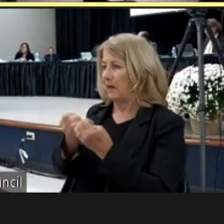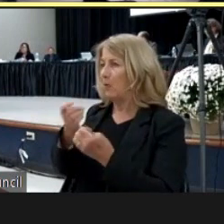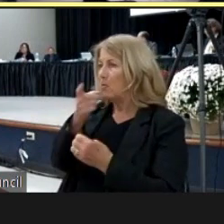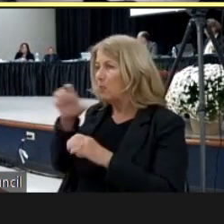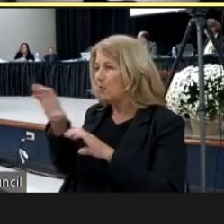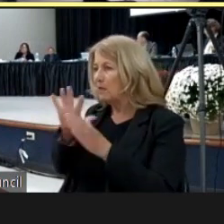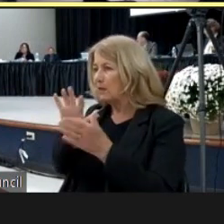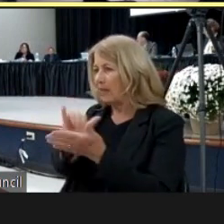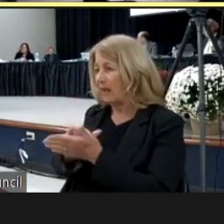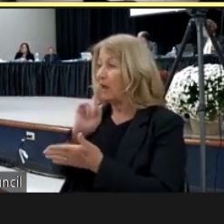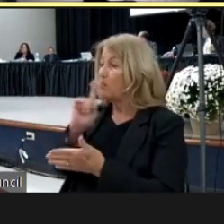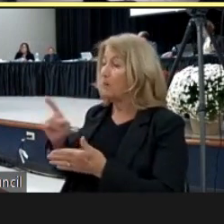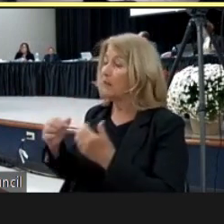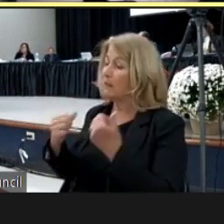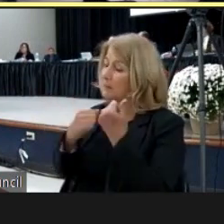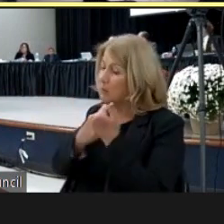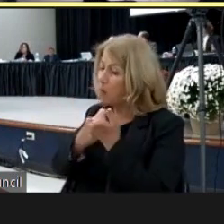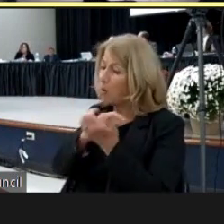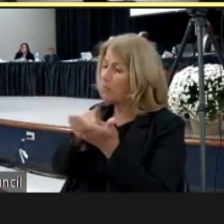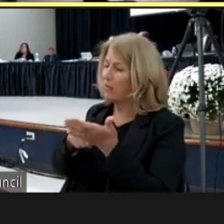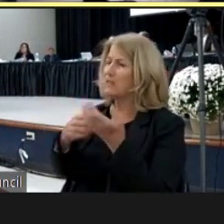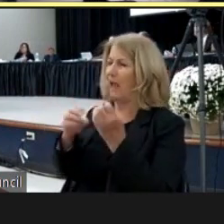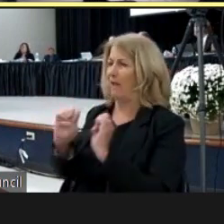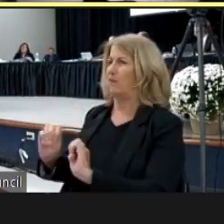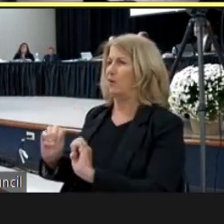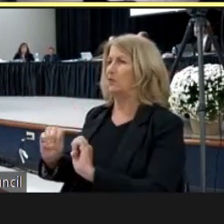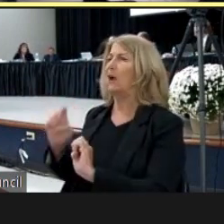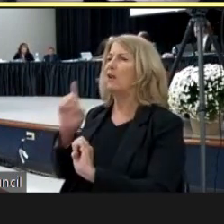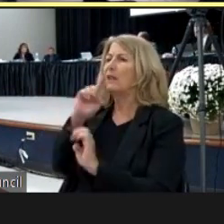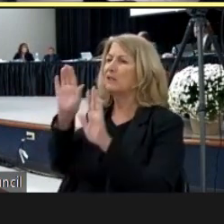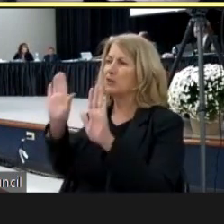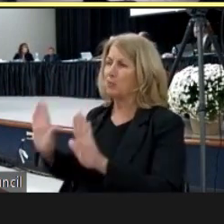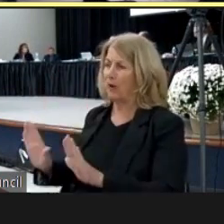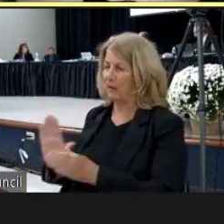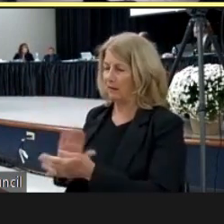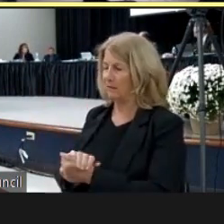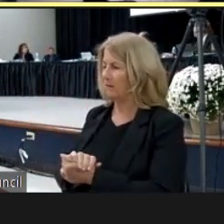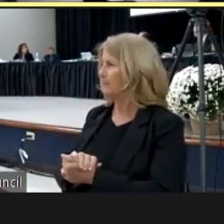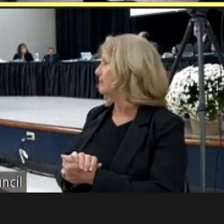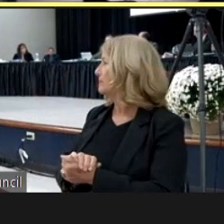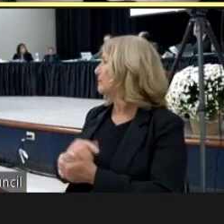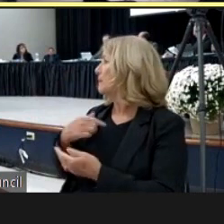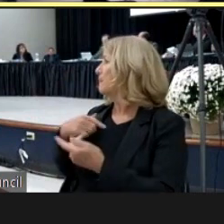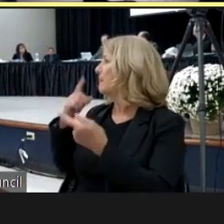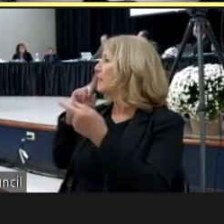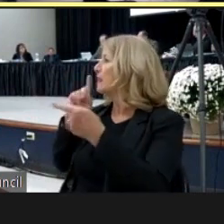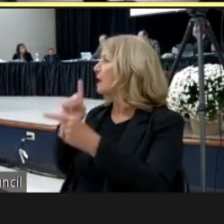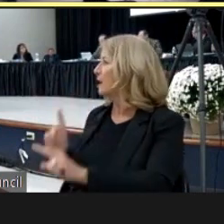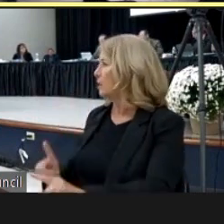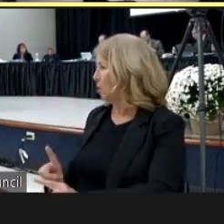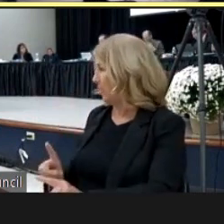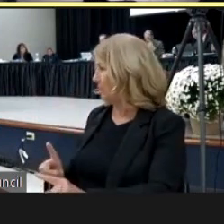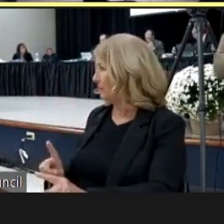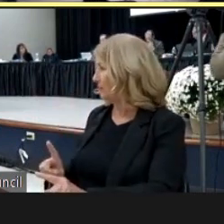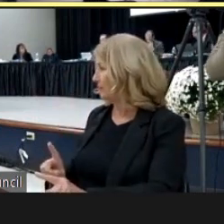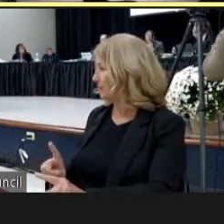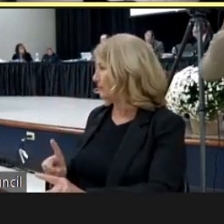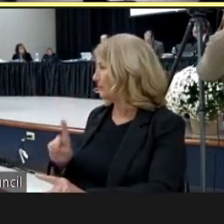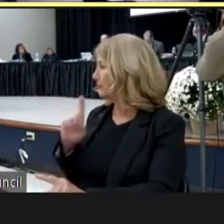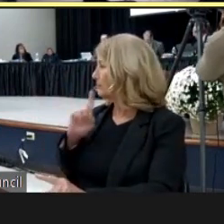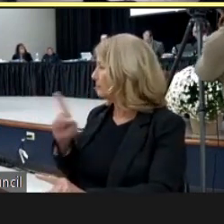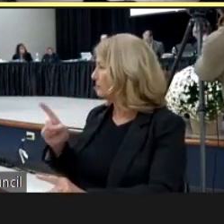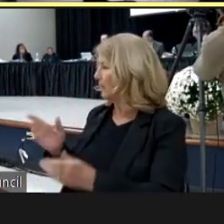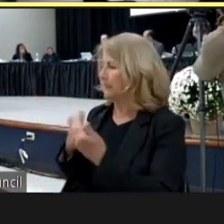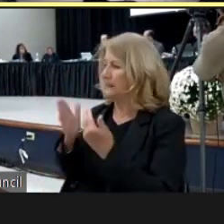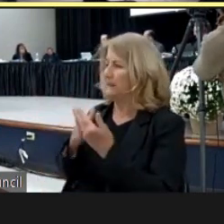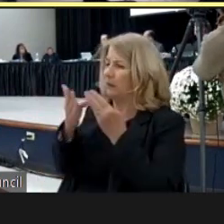sure. I really support this effort. I think it's great. I agree that it is a really easy solution